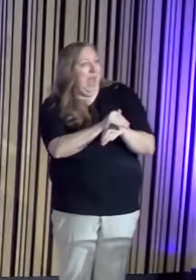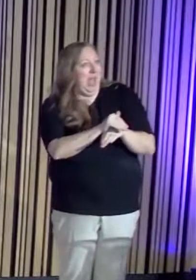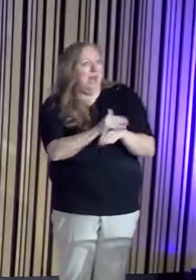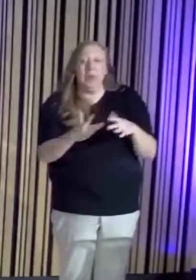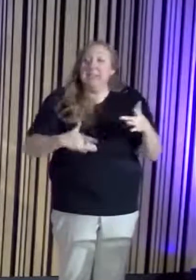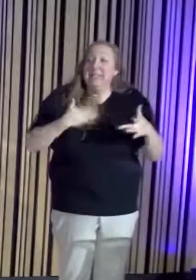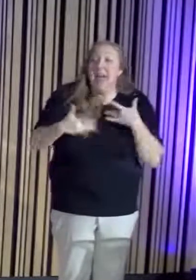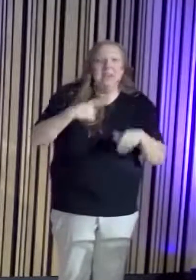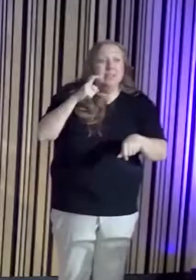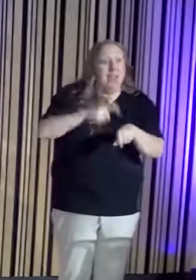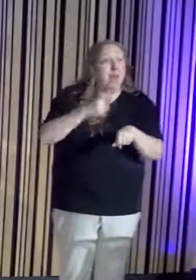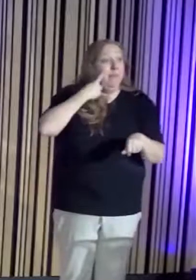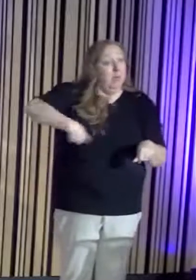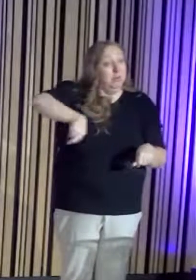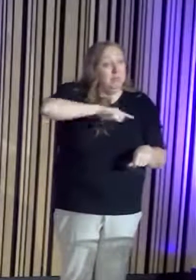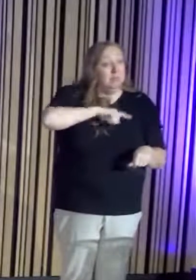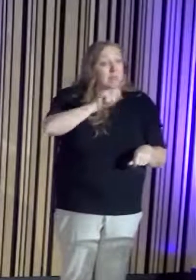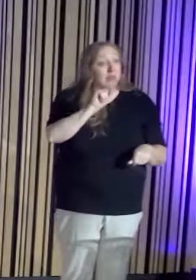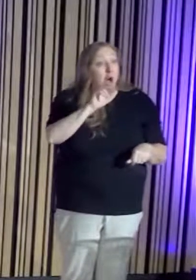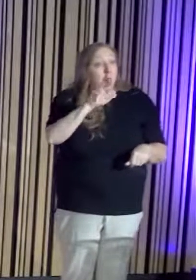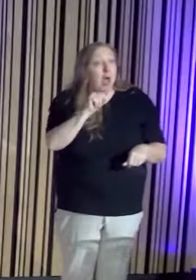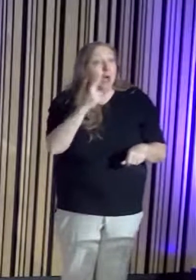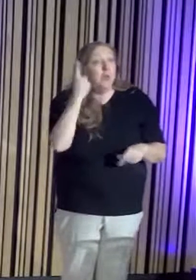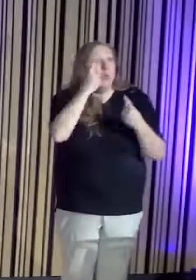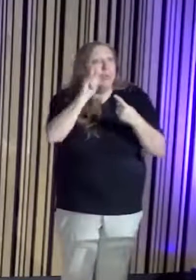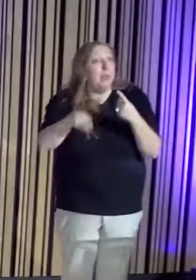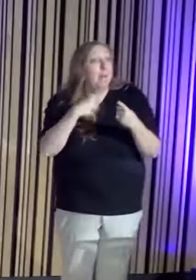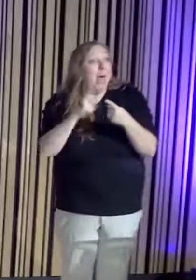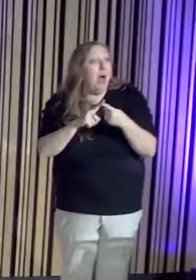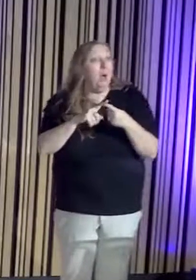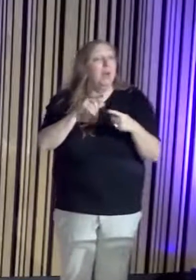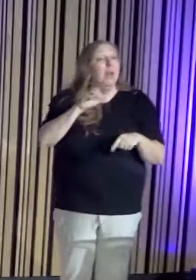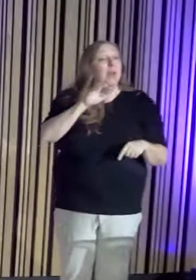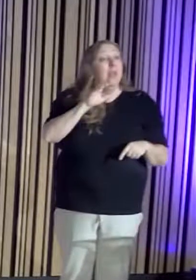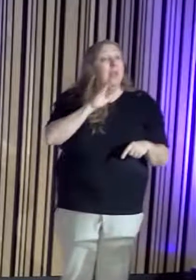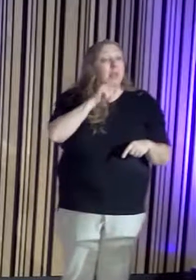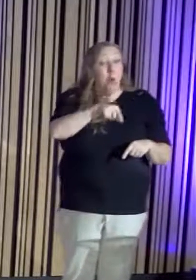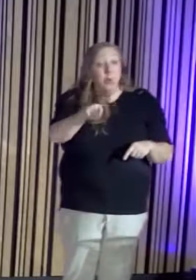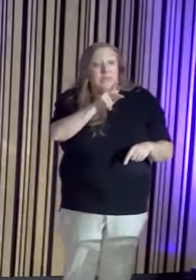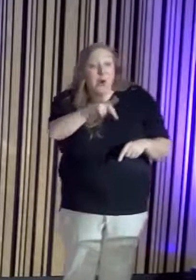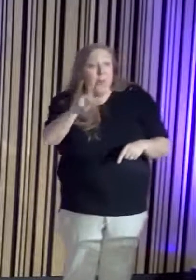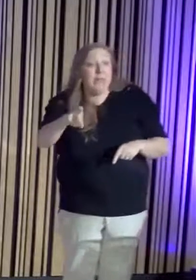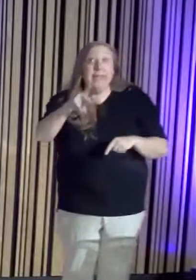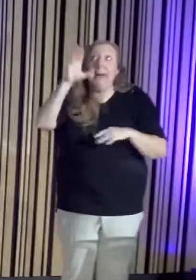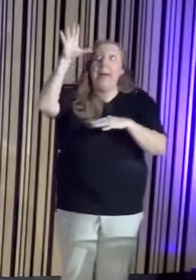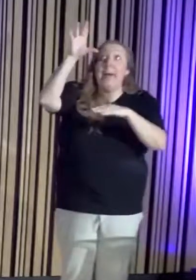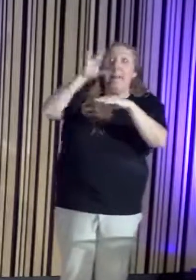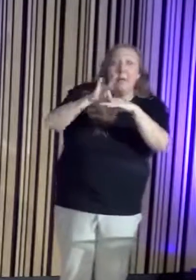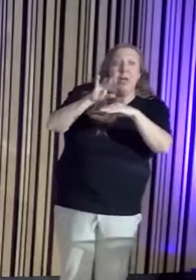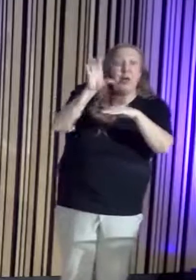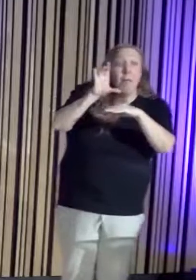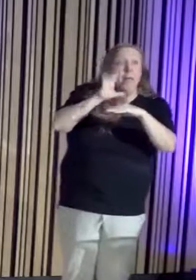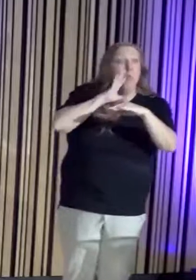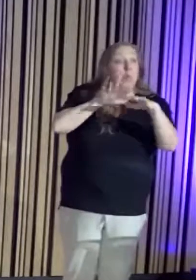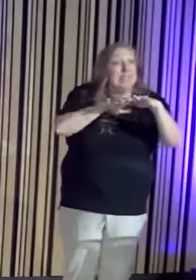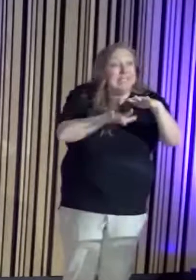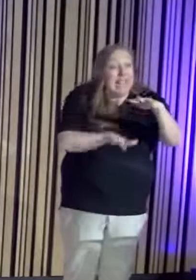is the role of those organisms? Are they going to sink or put that carbon dioxide back in? So there's a